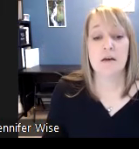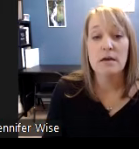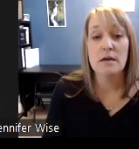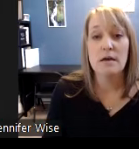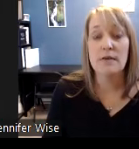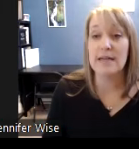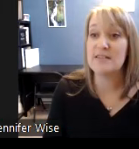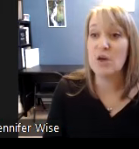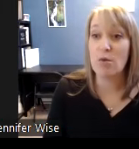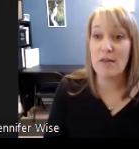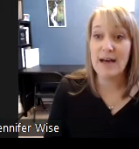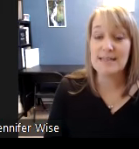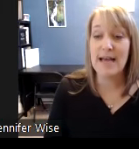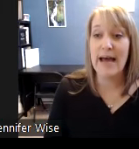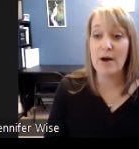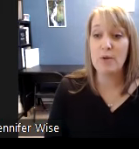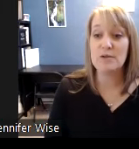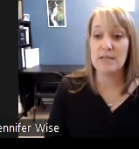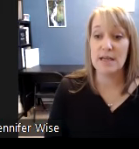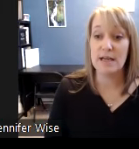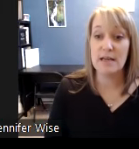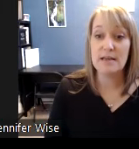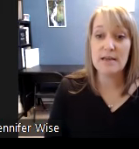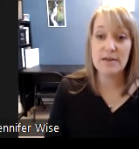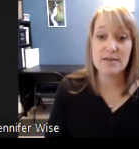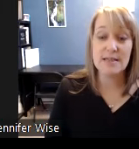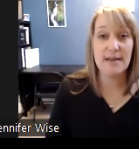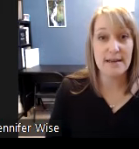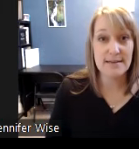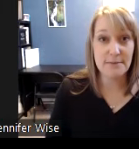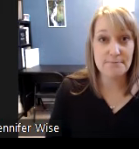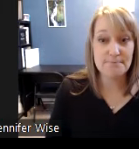all right, so that is how you sign years in ASL.